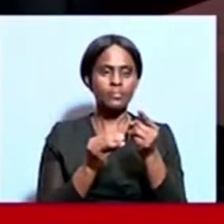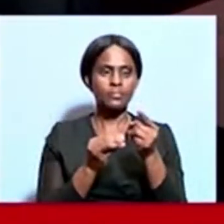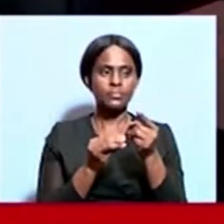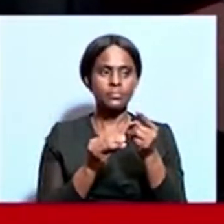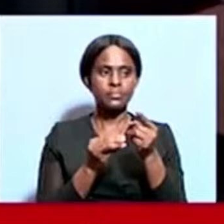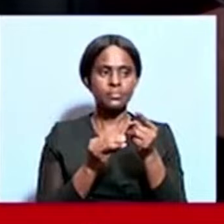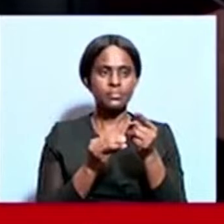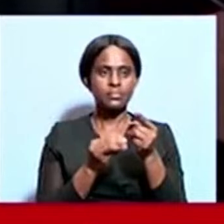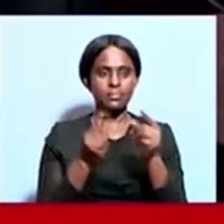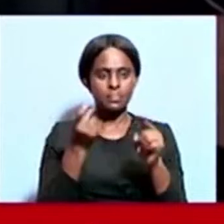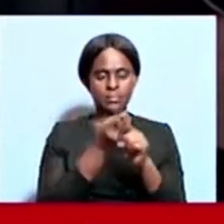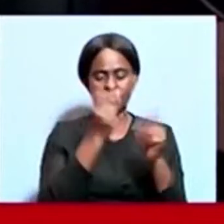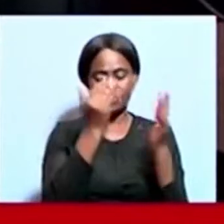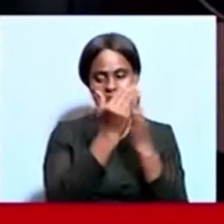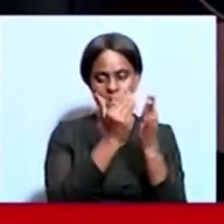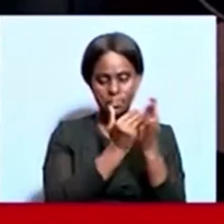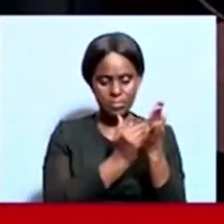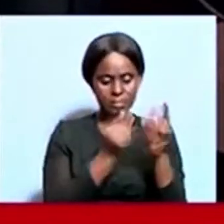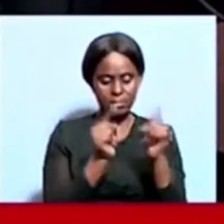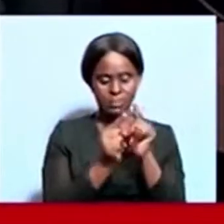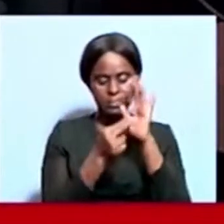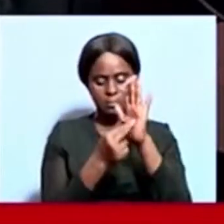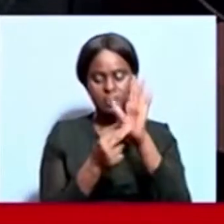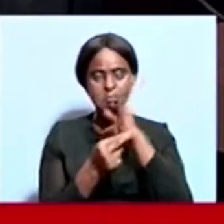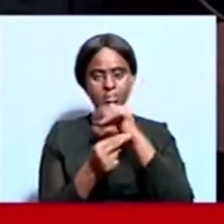from the list. And it shows that